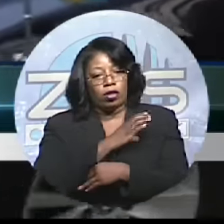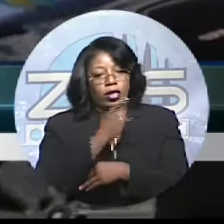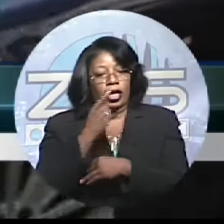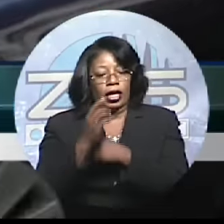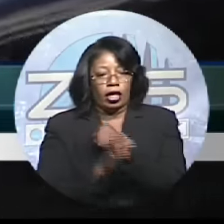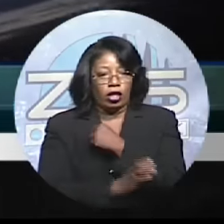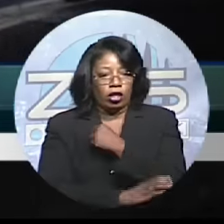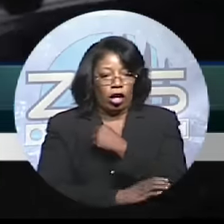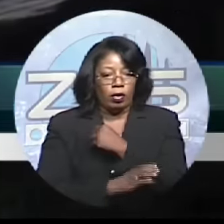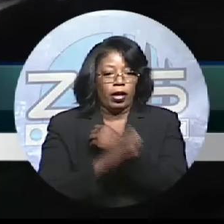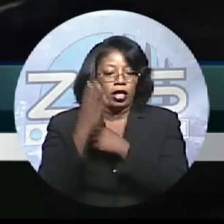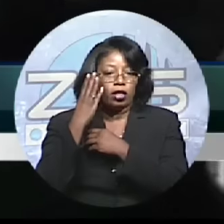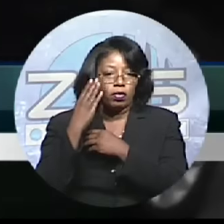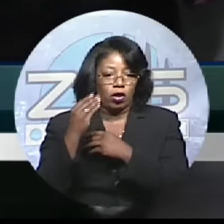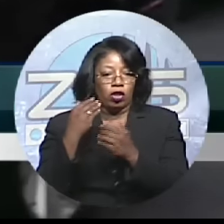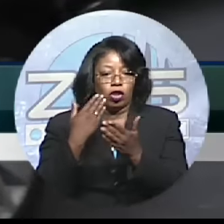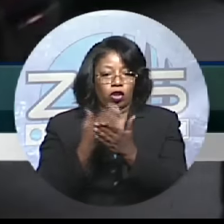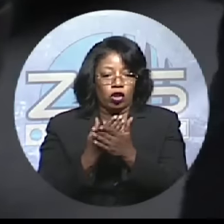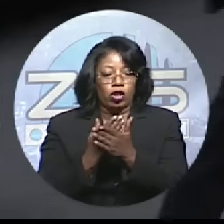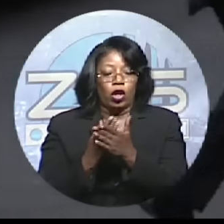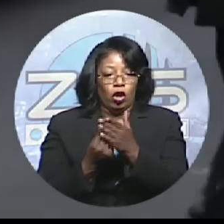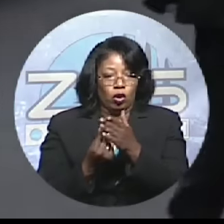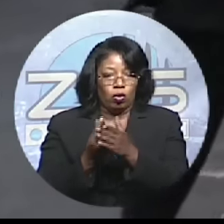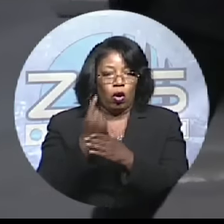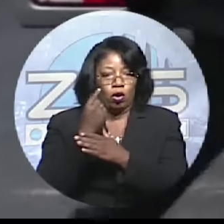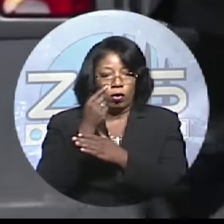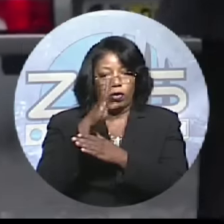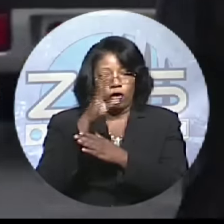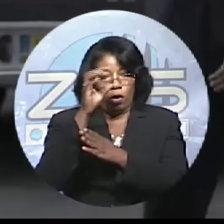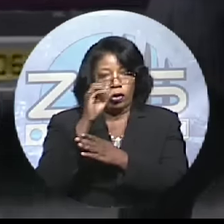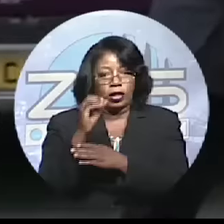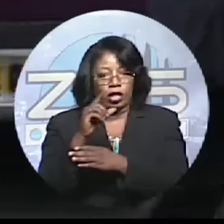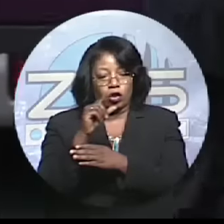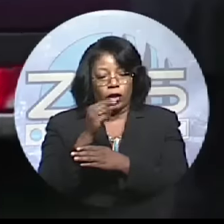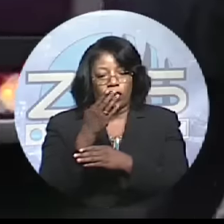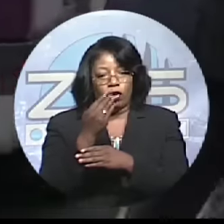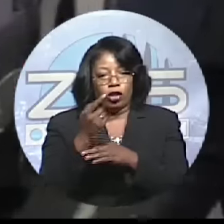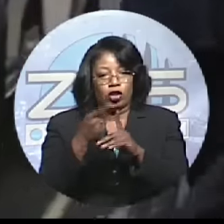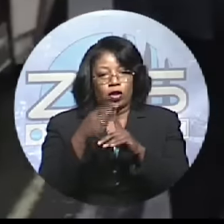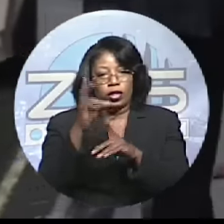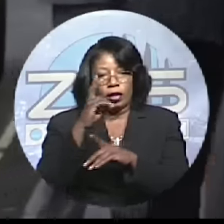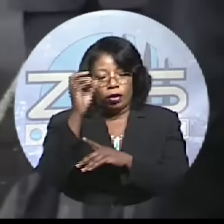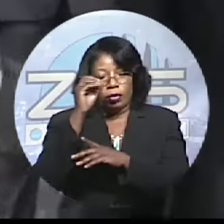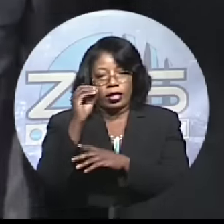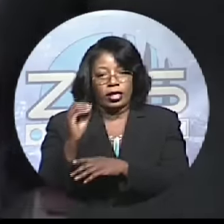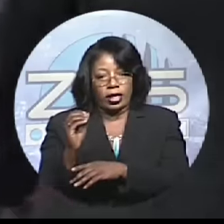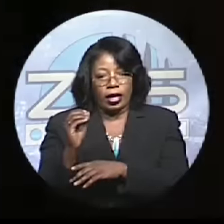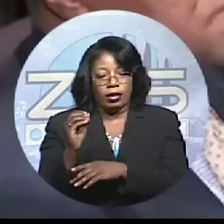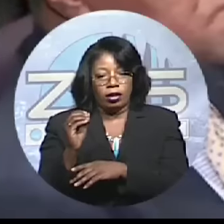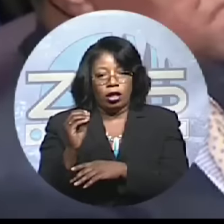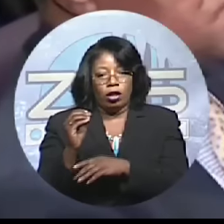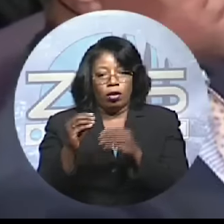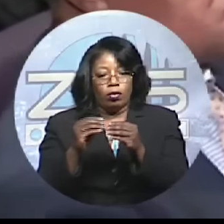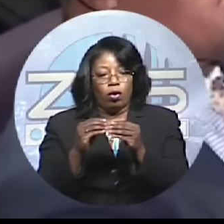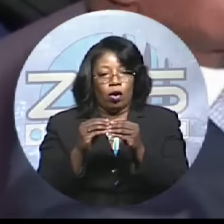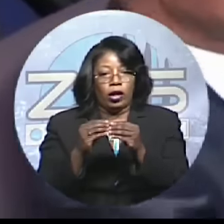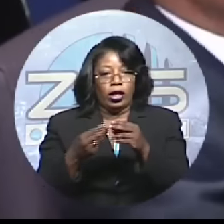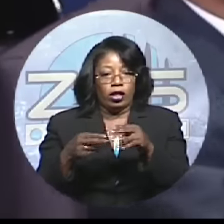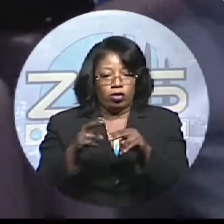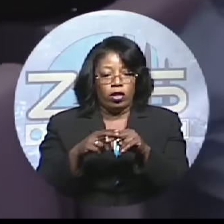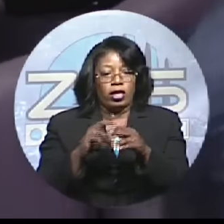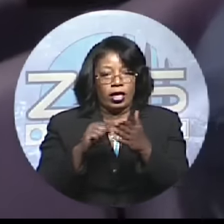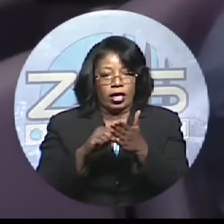steady growth, exceeding tourism predictions of 4% in 2014 to 7%, with an even further increase forecast for this